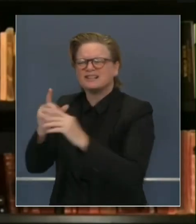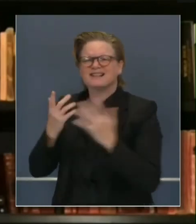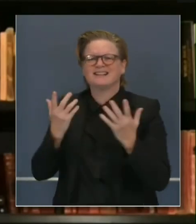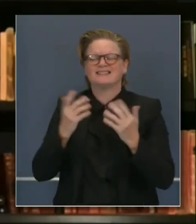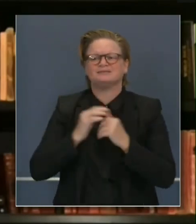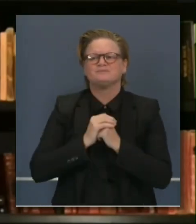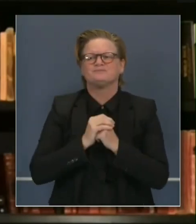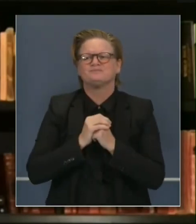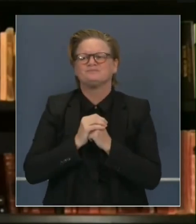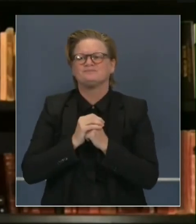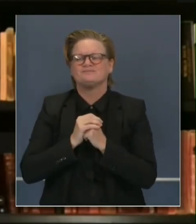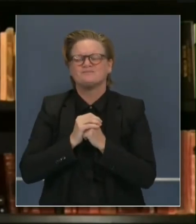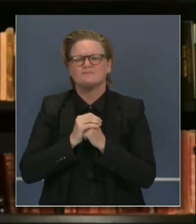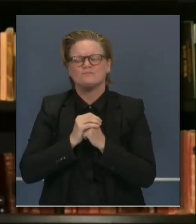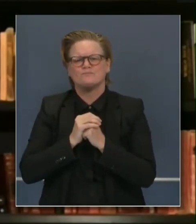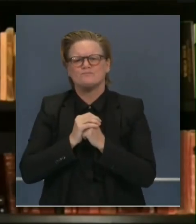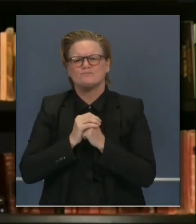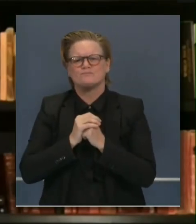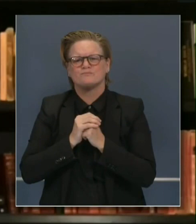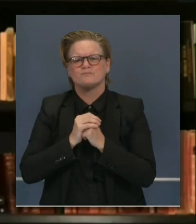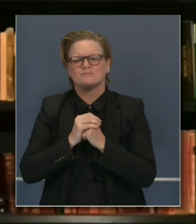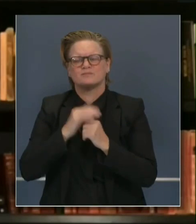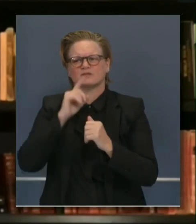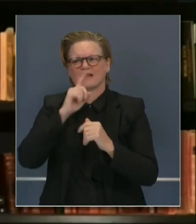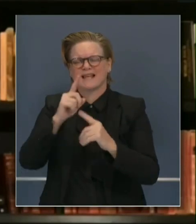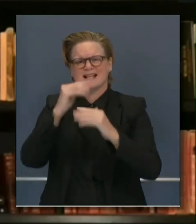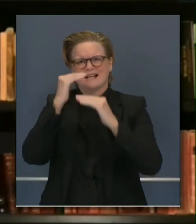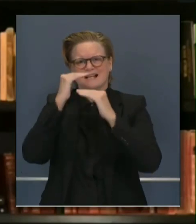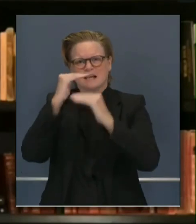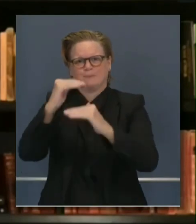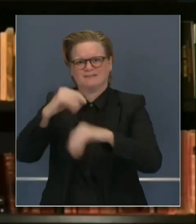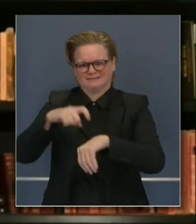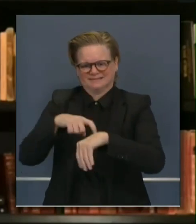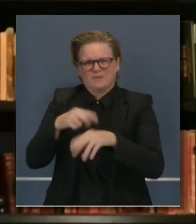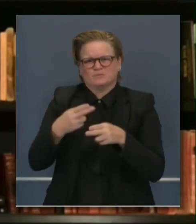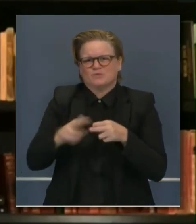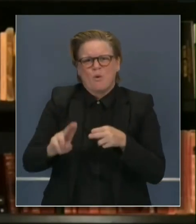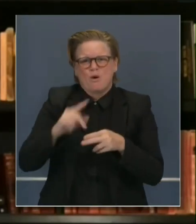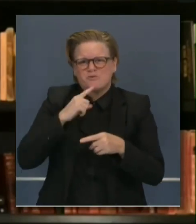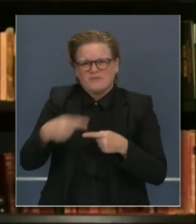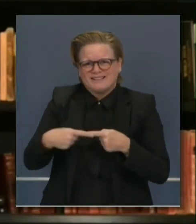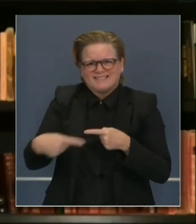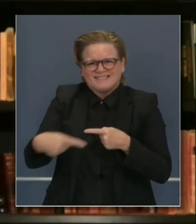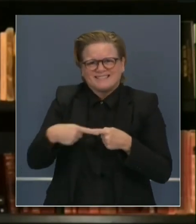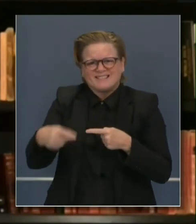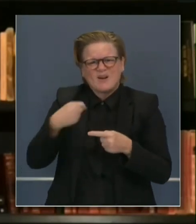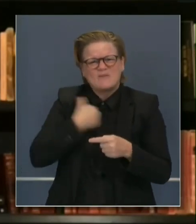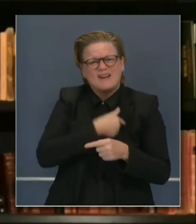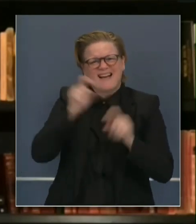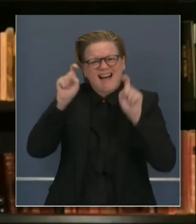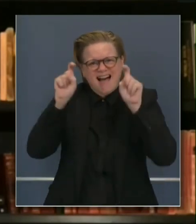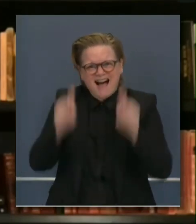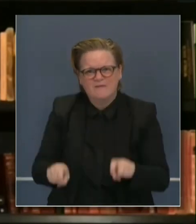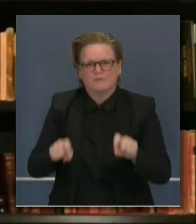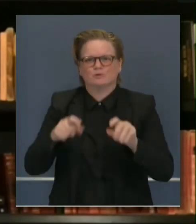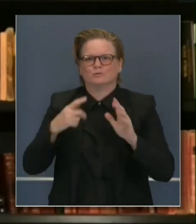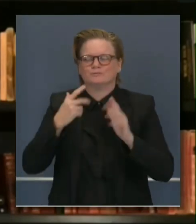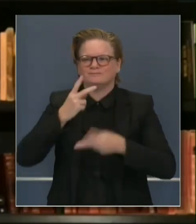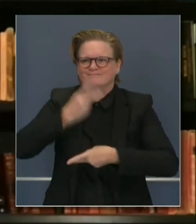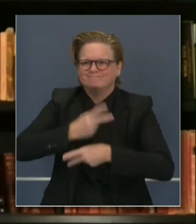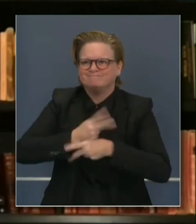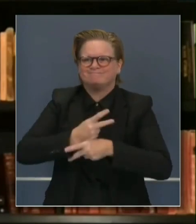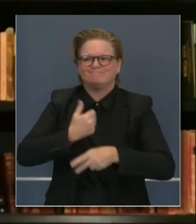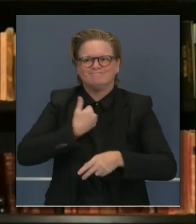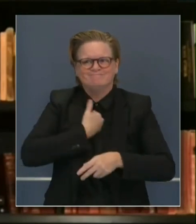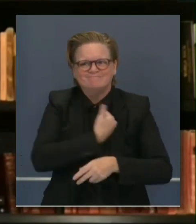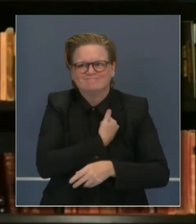are limited in scope and time. We will get through this. This is the final surge. We have a light at the end of the